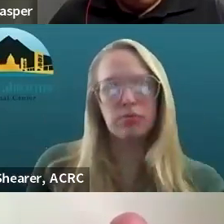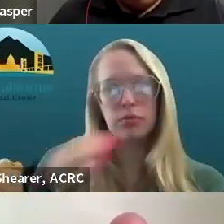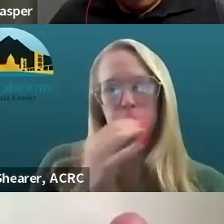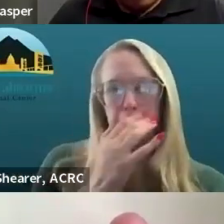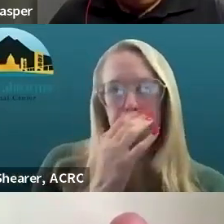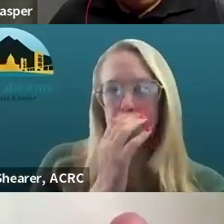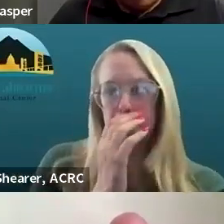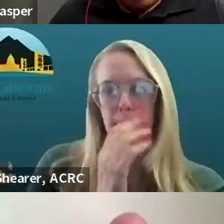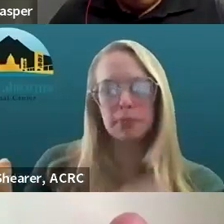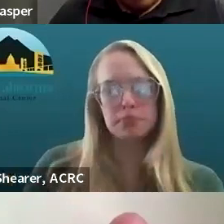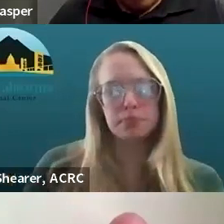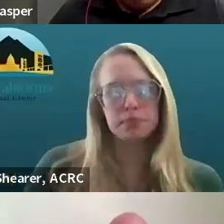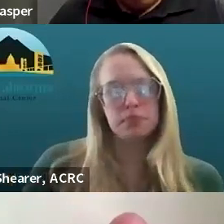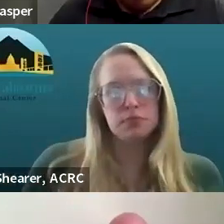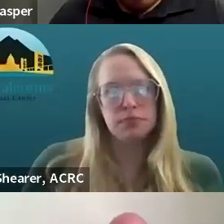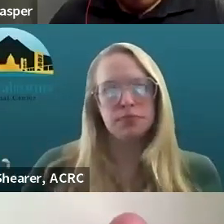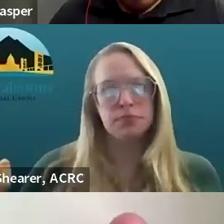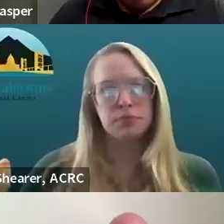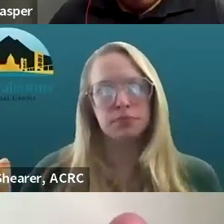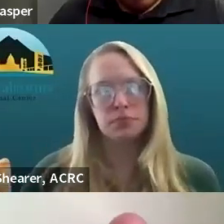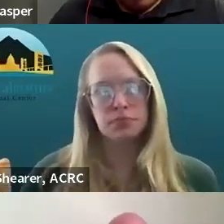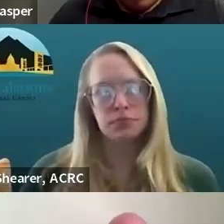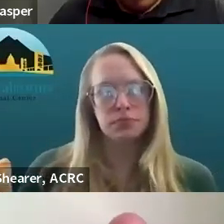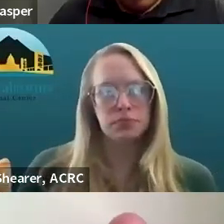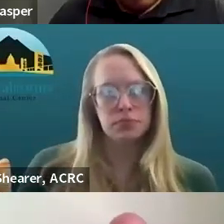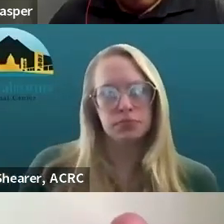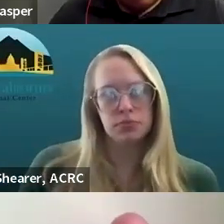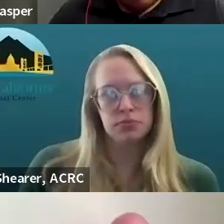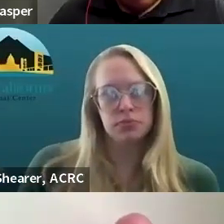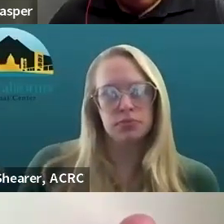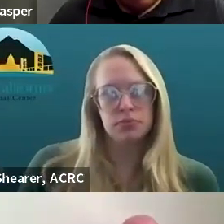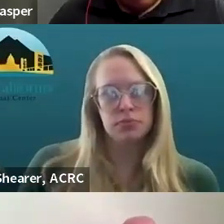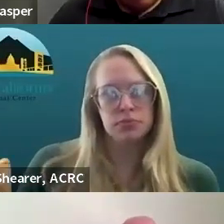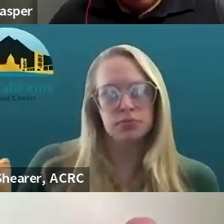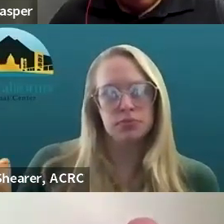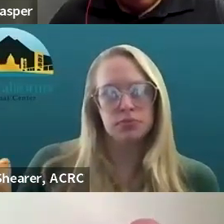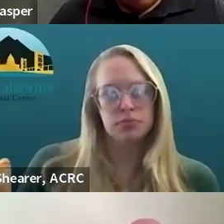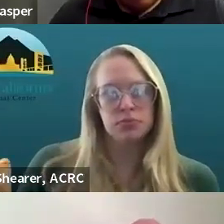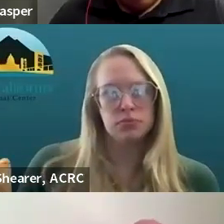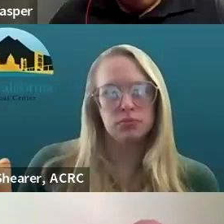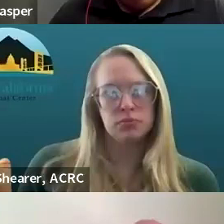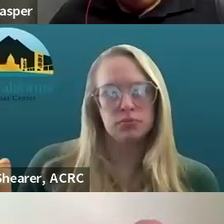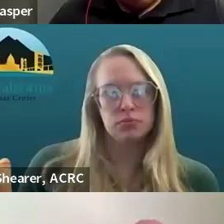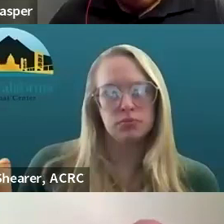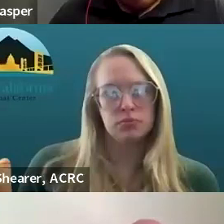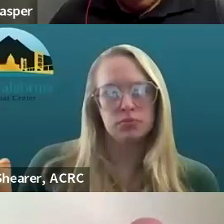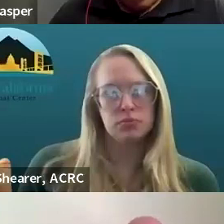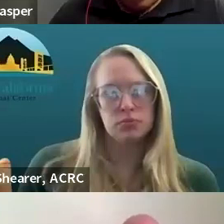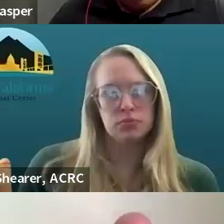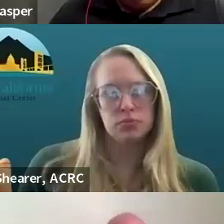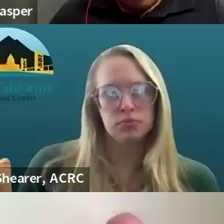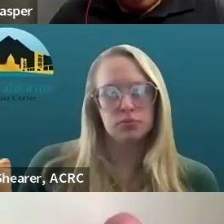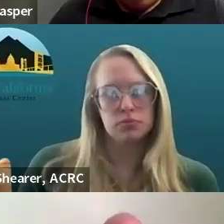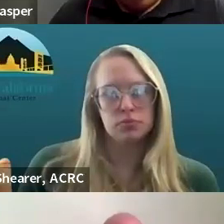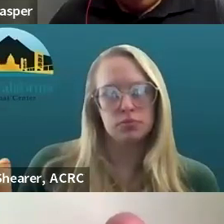another location in Grass Valley. So depending on the location, there are different amenities that clients can utilize.